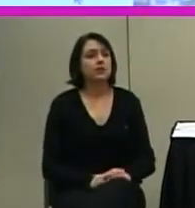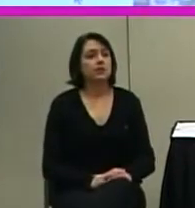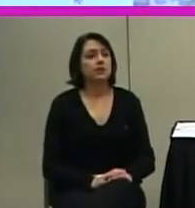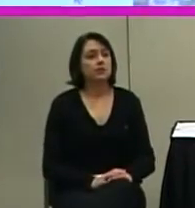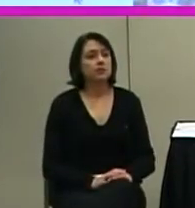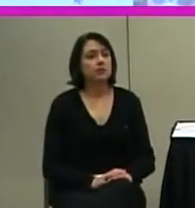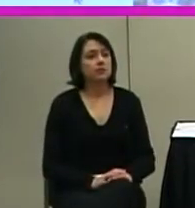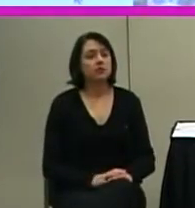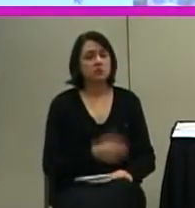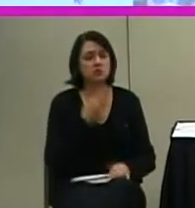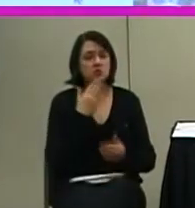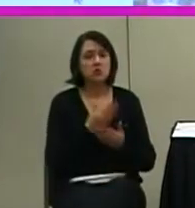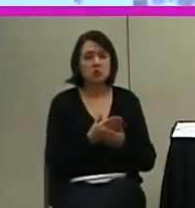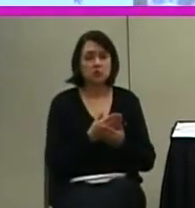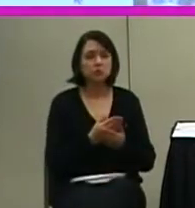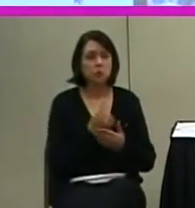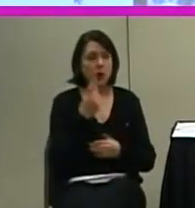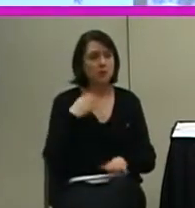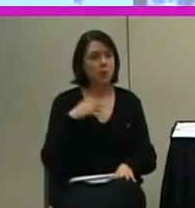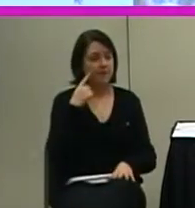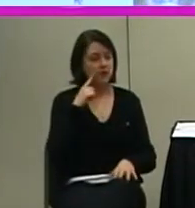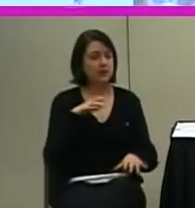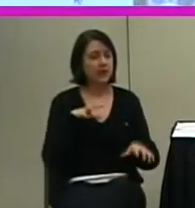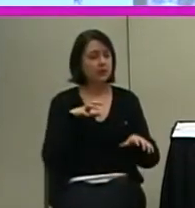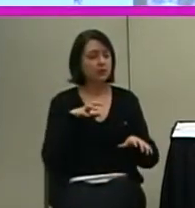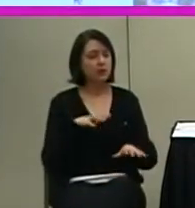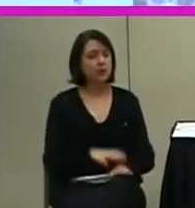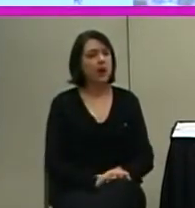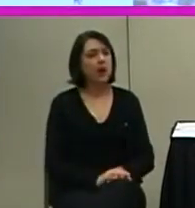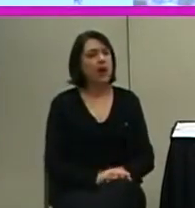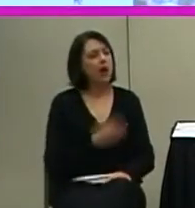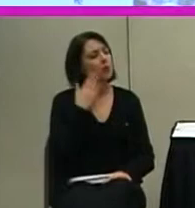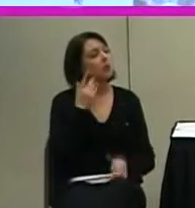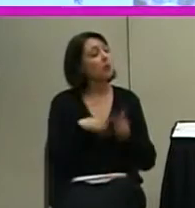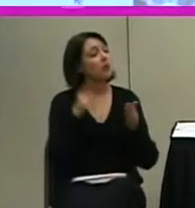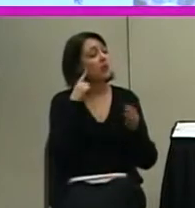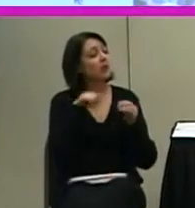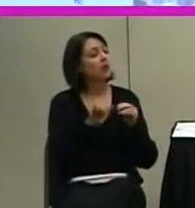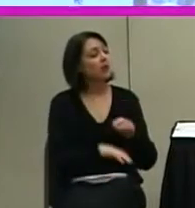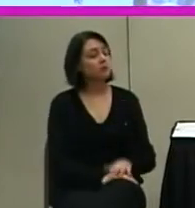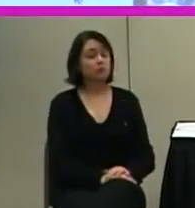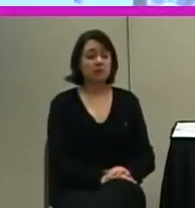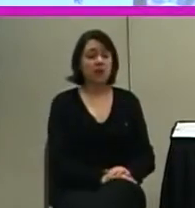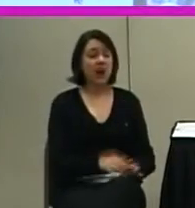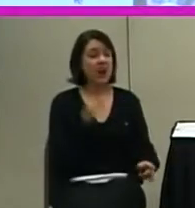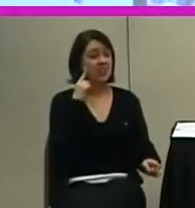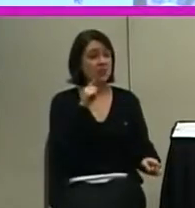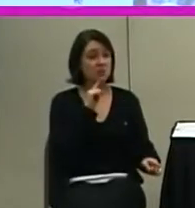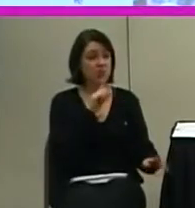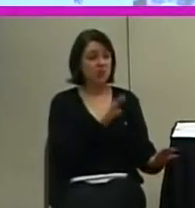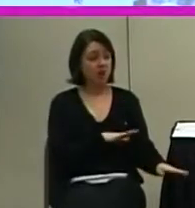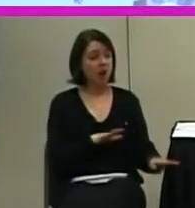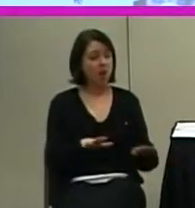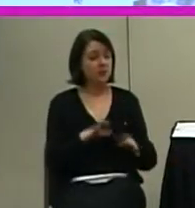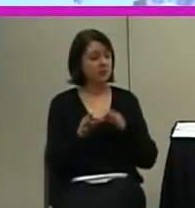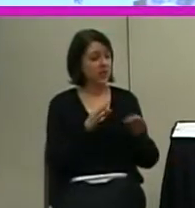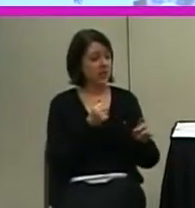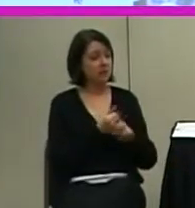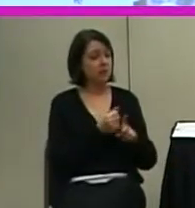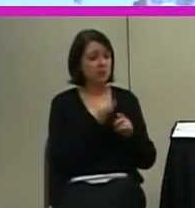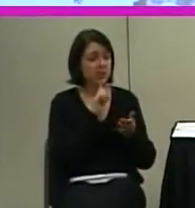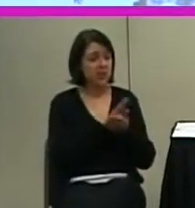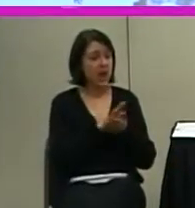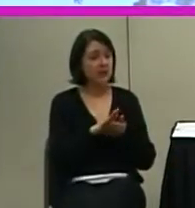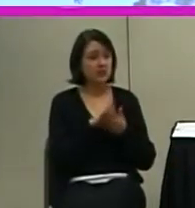The statutes. I'm going to give everybody a point for statutes. I don't know, Miss Neal, what do you think about that? I think he was very calm and explained it in a Pretty nice,